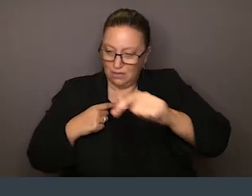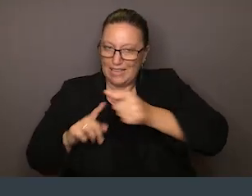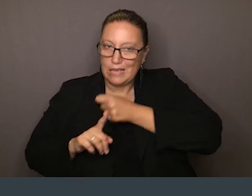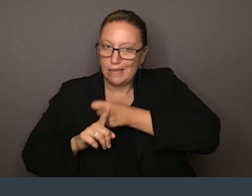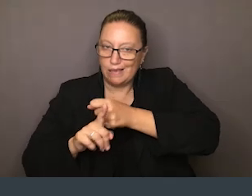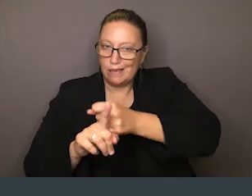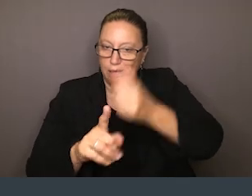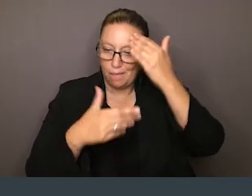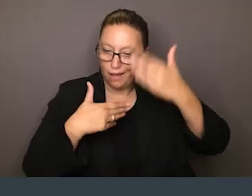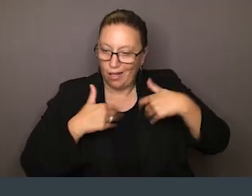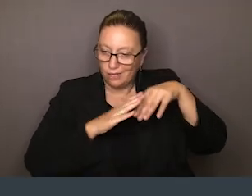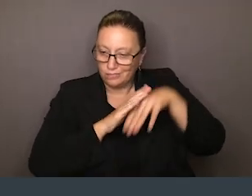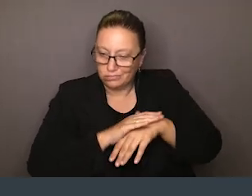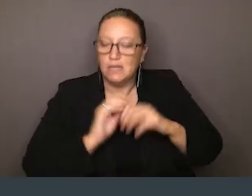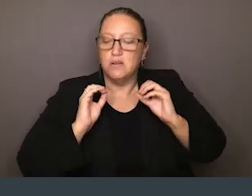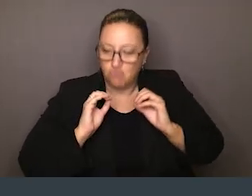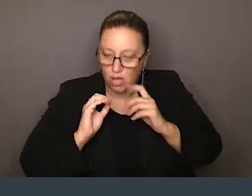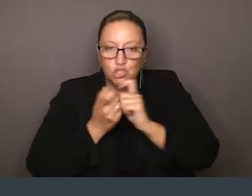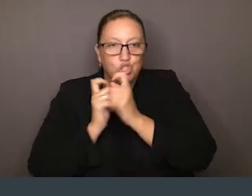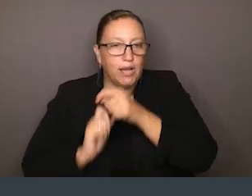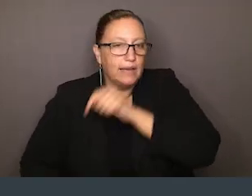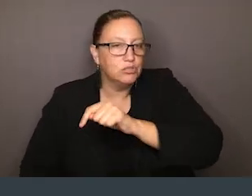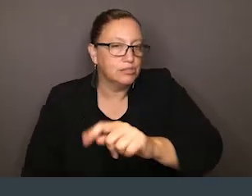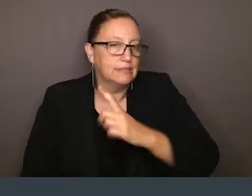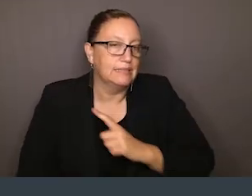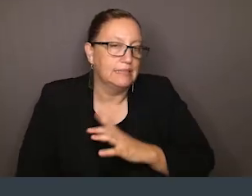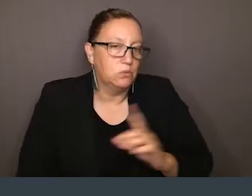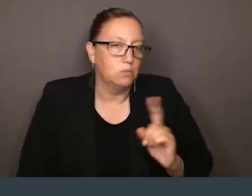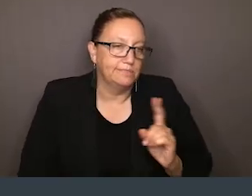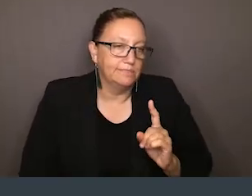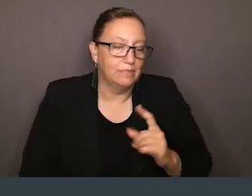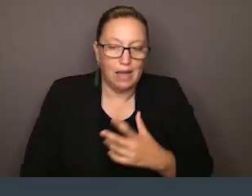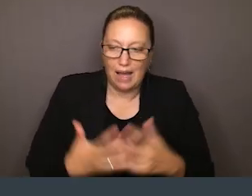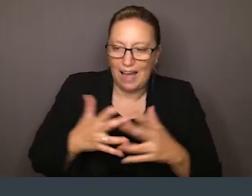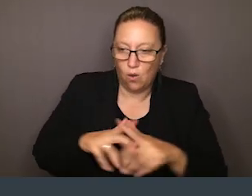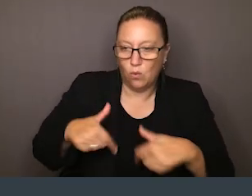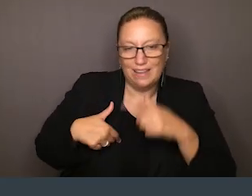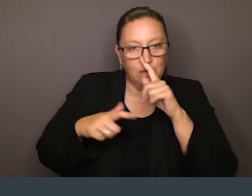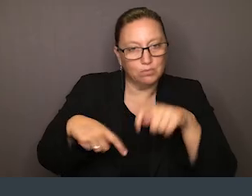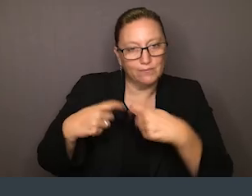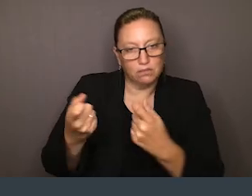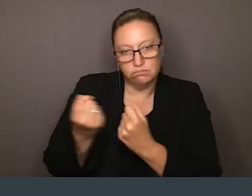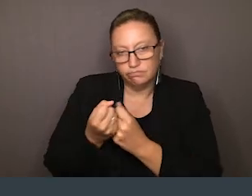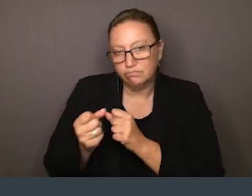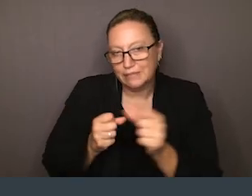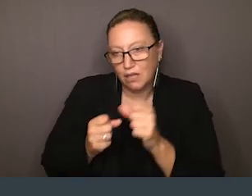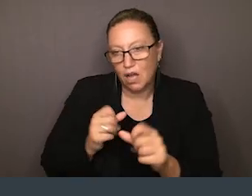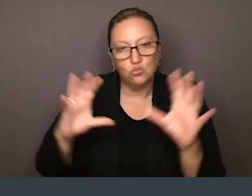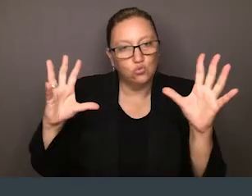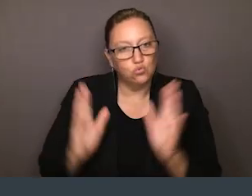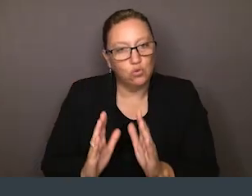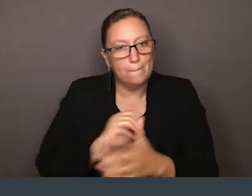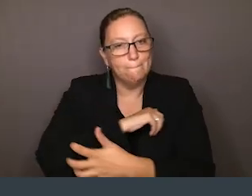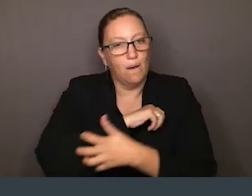and thinking, what are the important things we need to change in our society and in our supports for people to